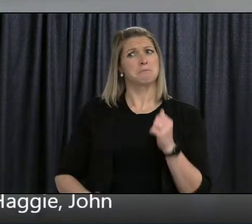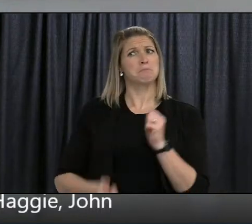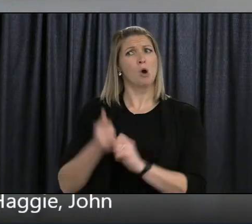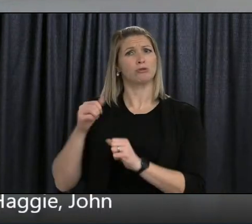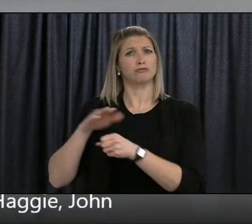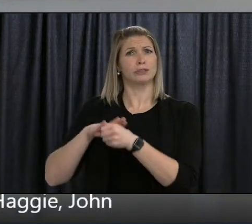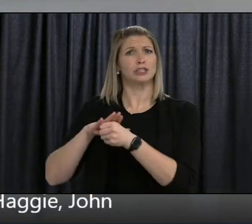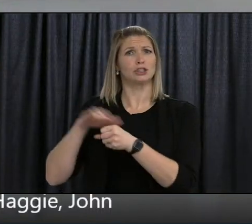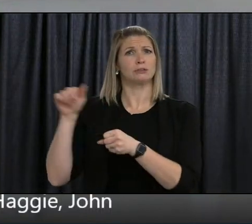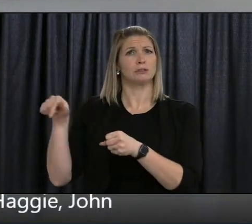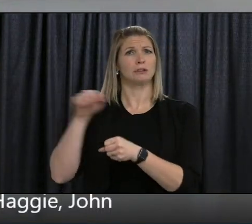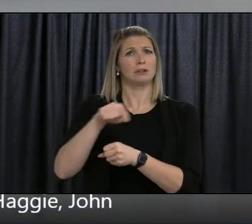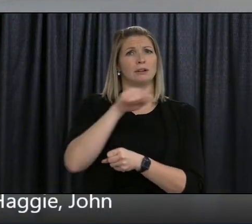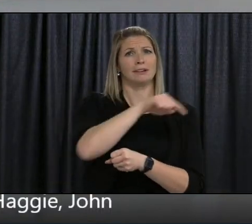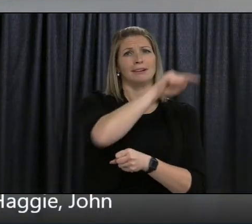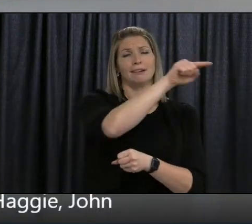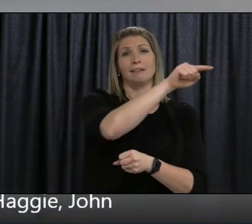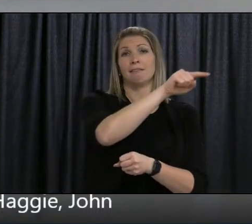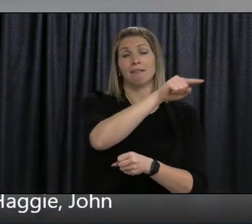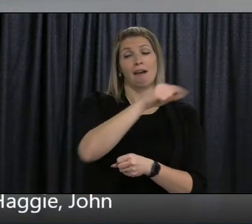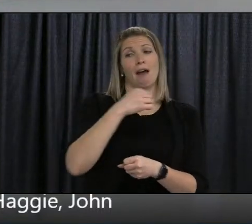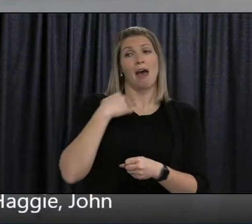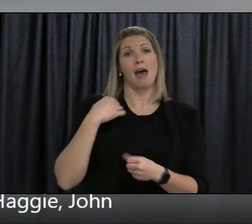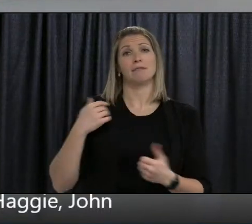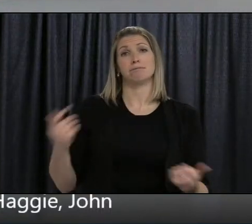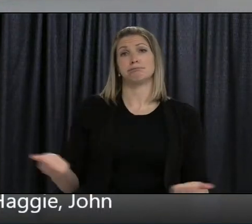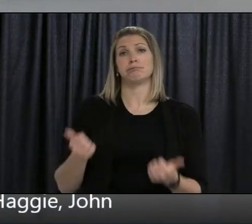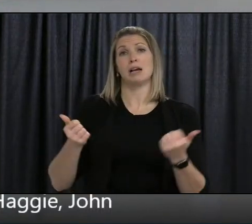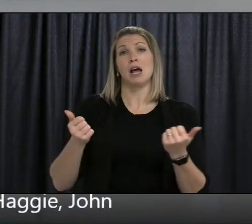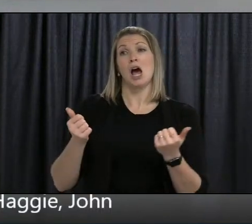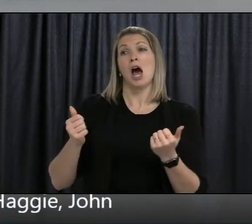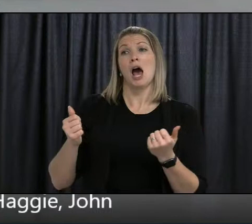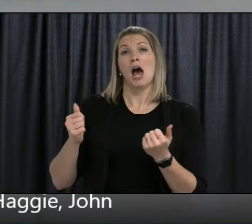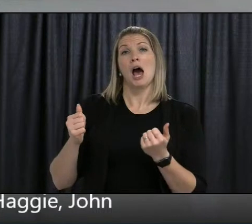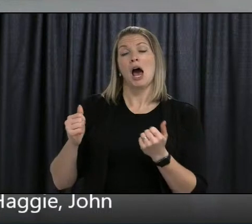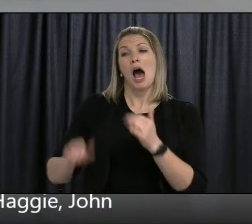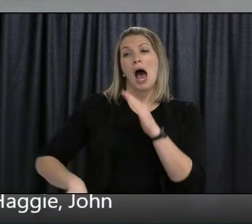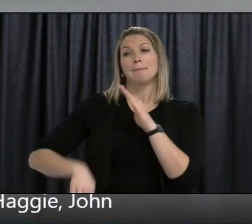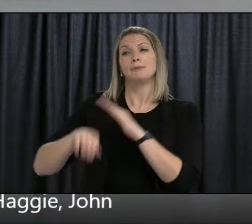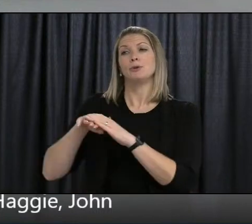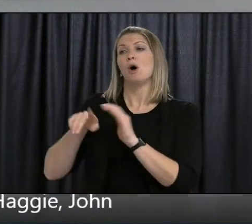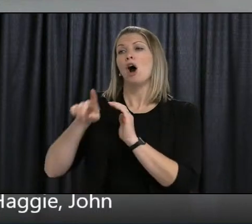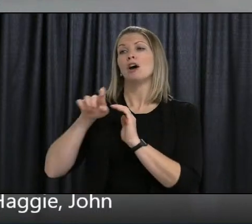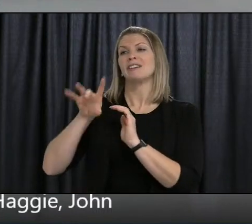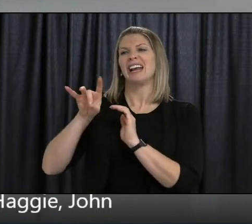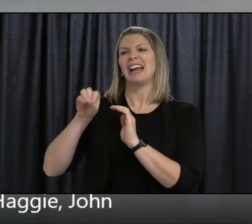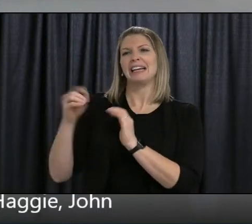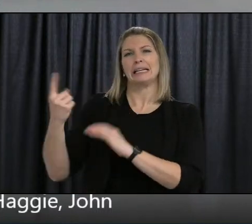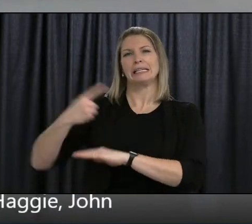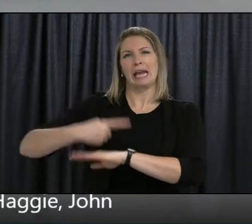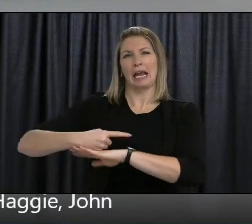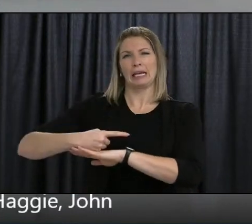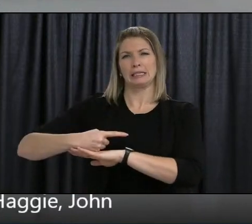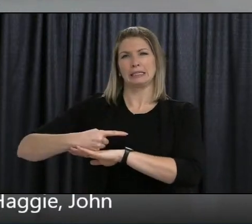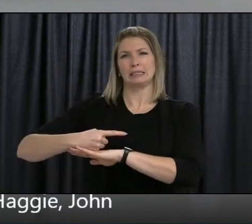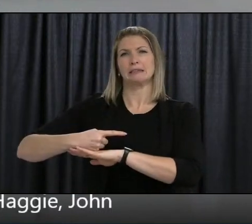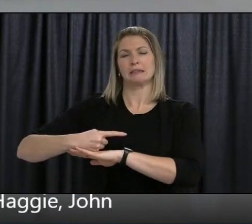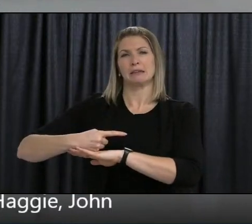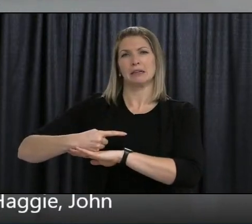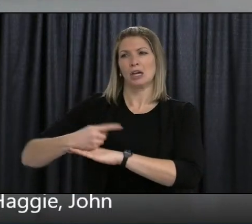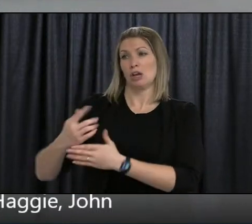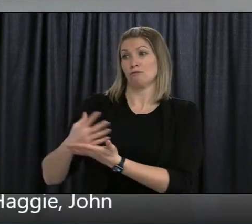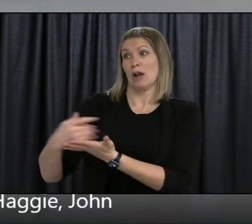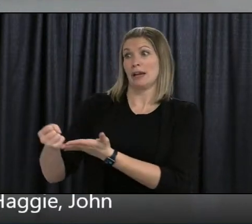PPE. Our aim provincially was to have 180 days at pandemic burn rate. We are probably,